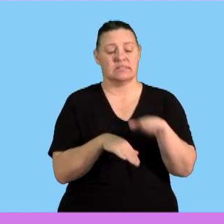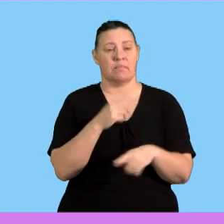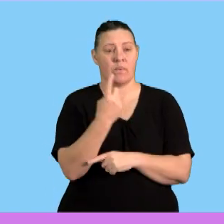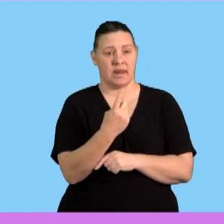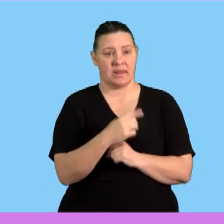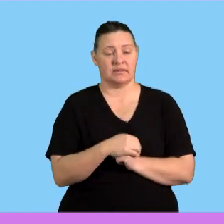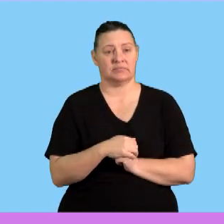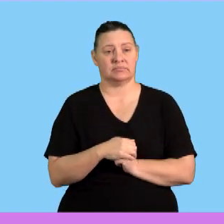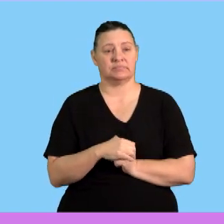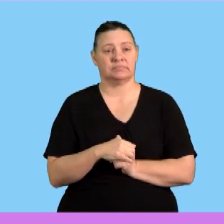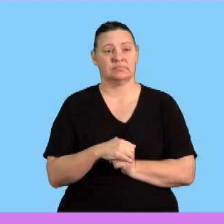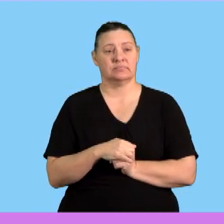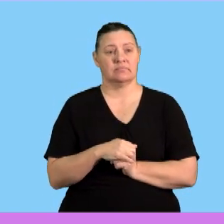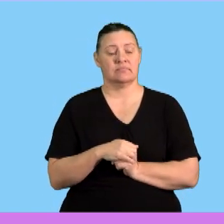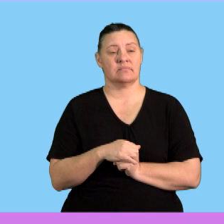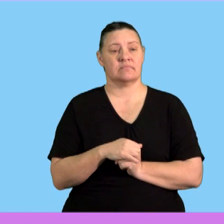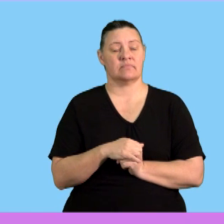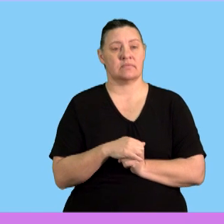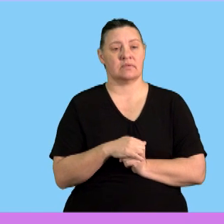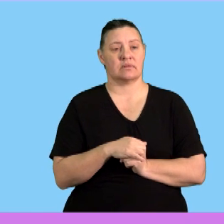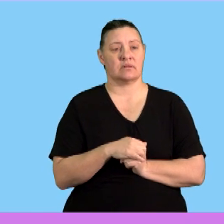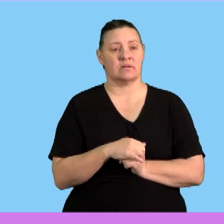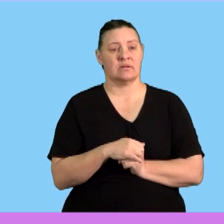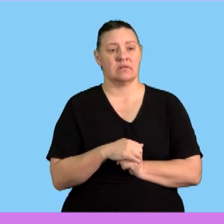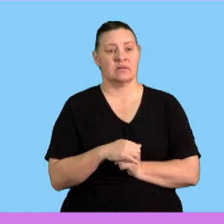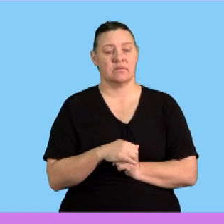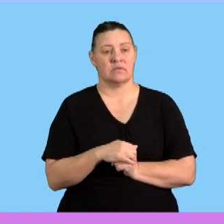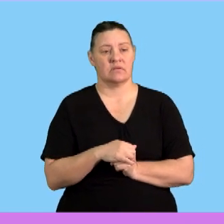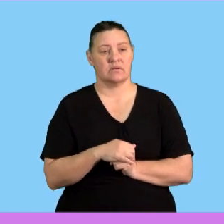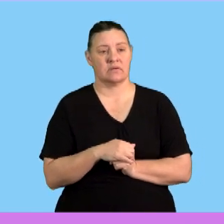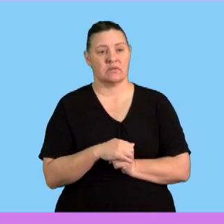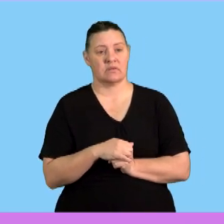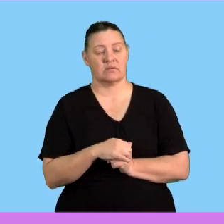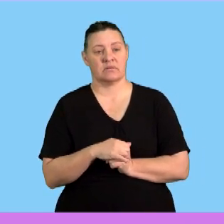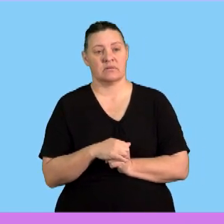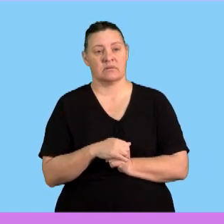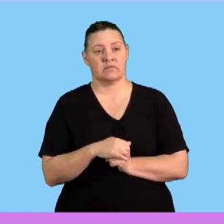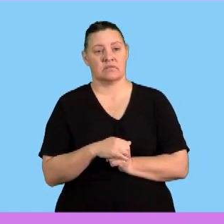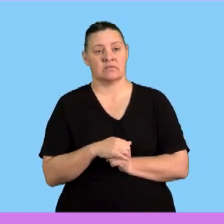1. Okay, so let's start. Step number 1. We will assemble